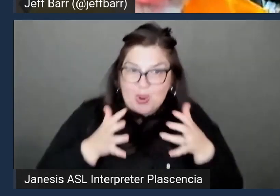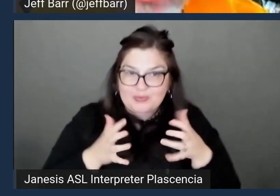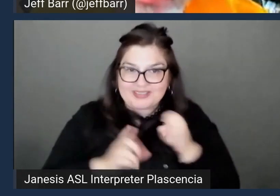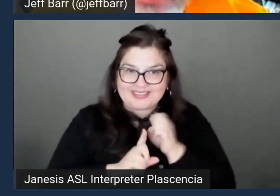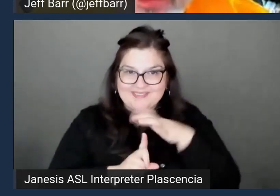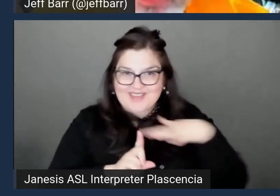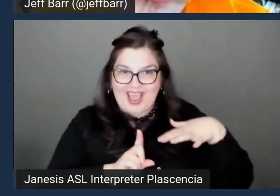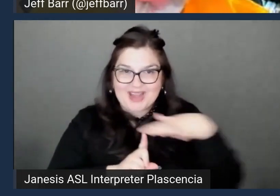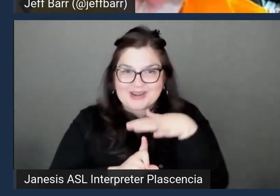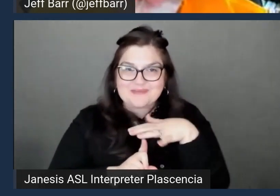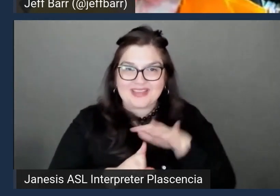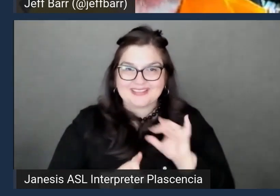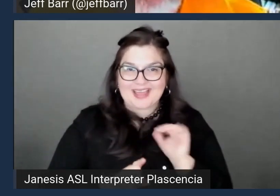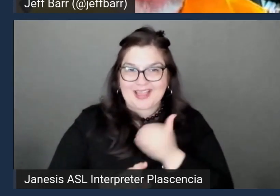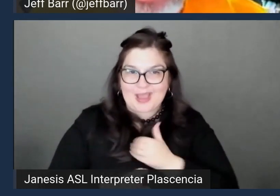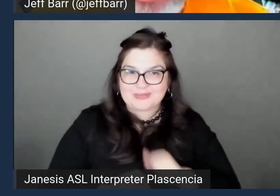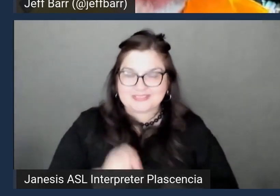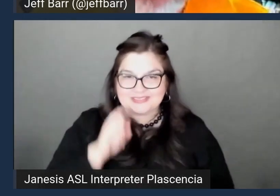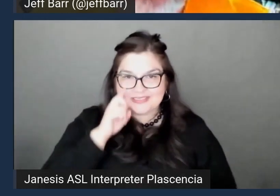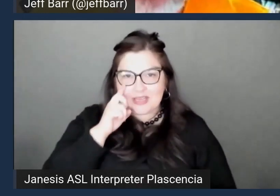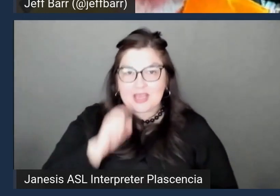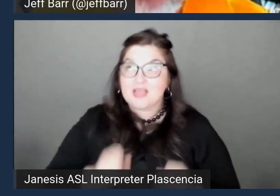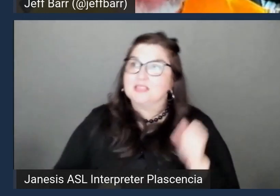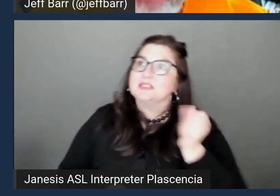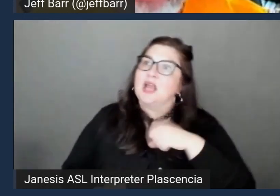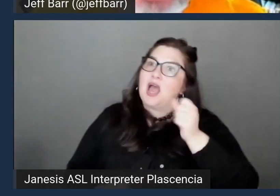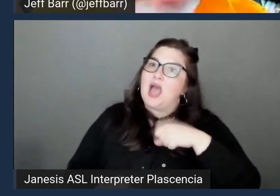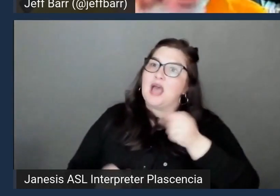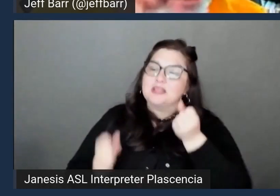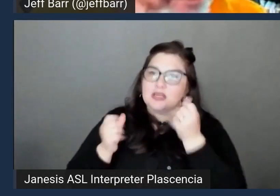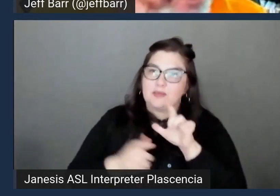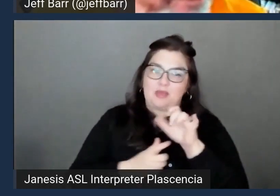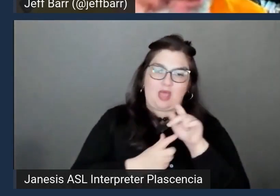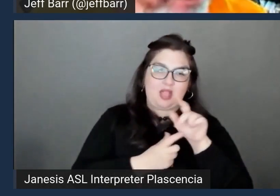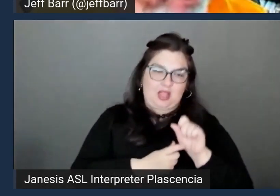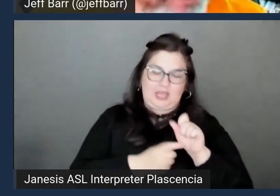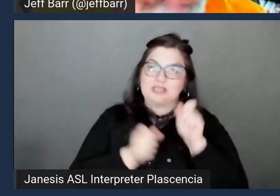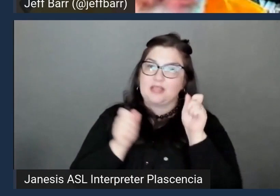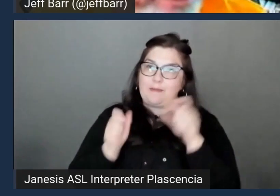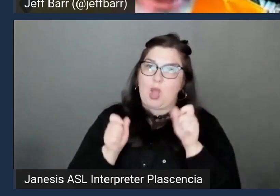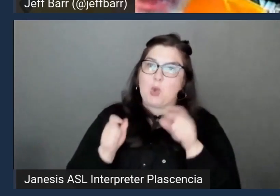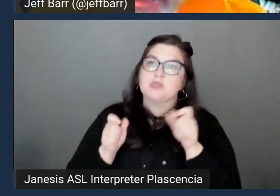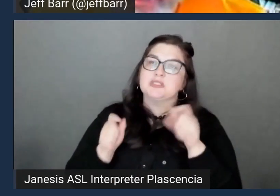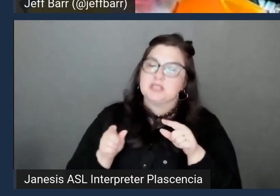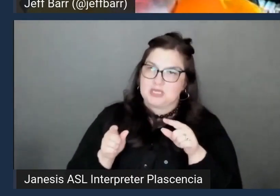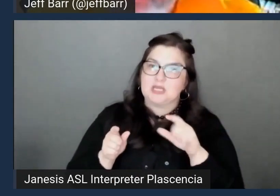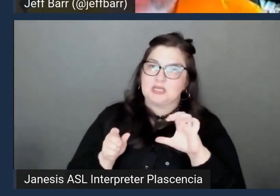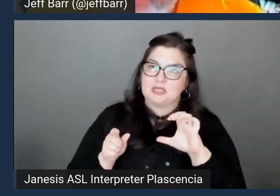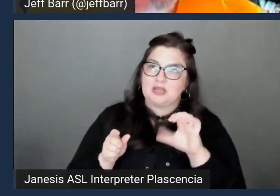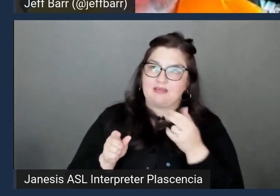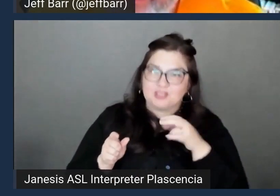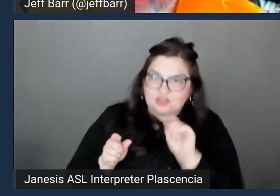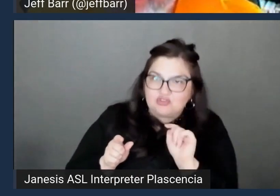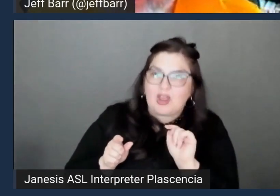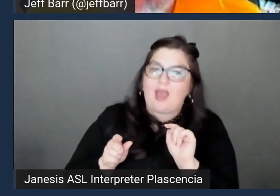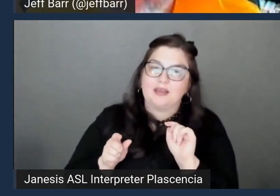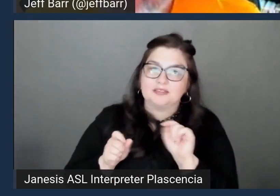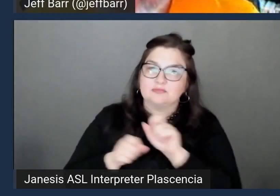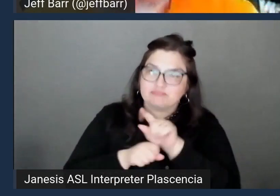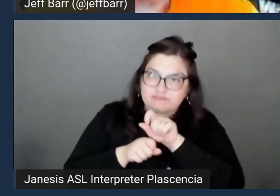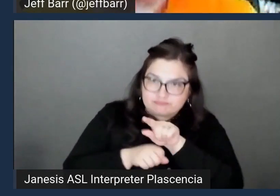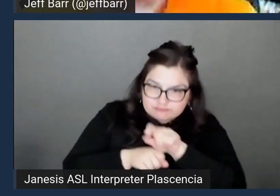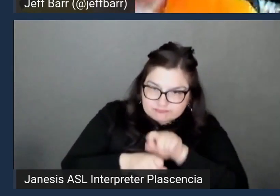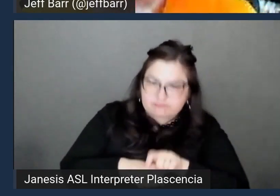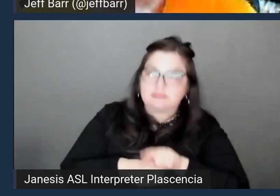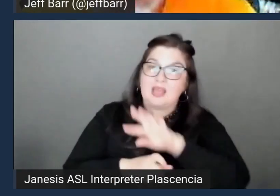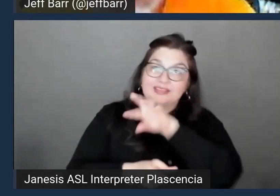Sure. Yeah. Yes, there's a number of links that have been dropped in the chat related to both getting